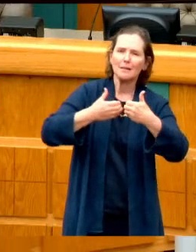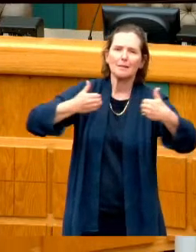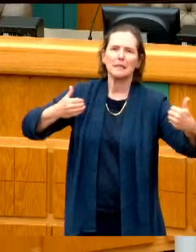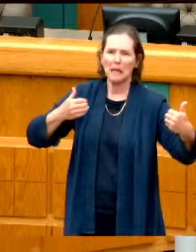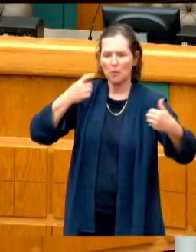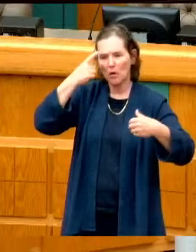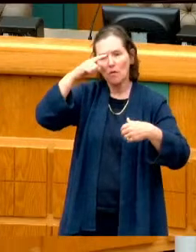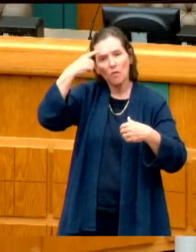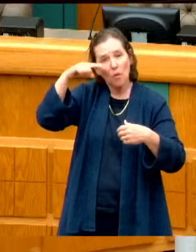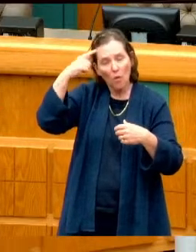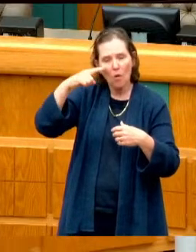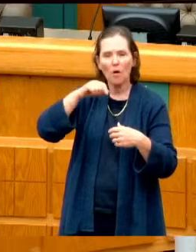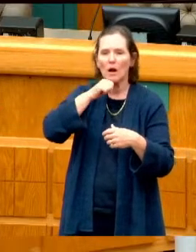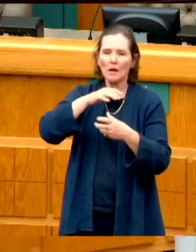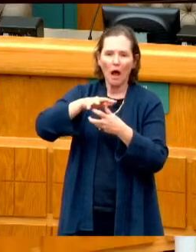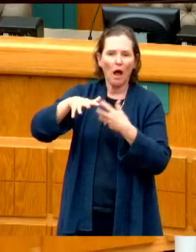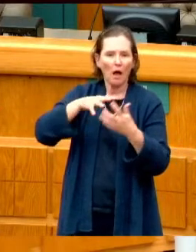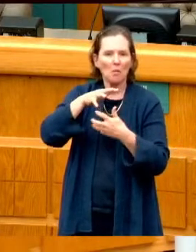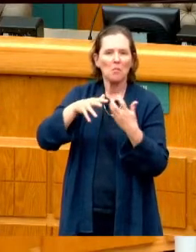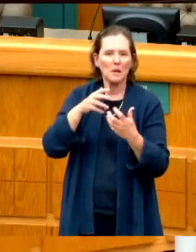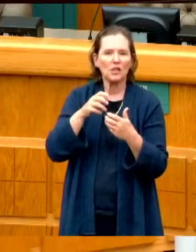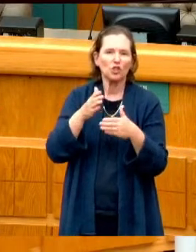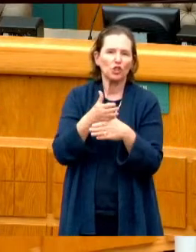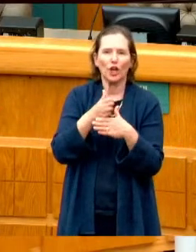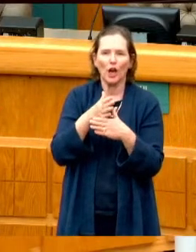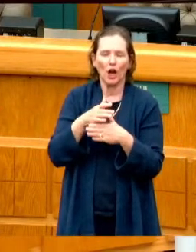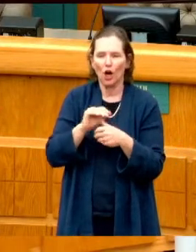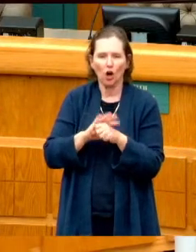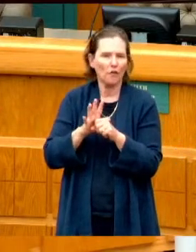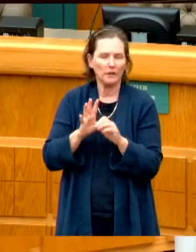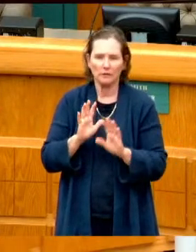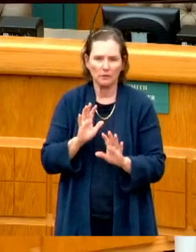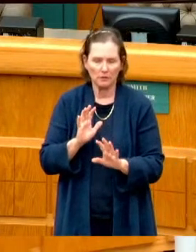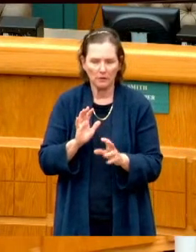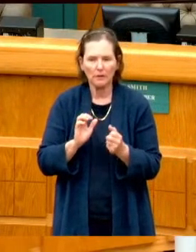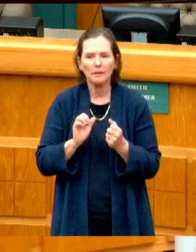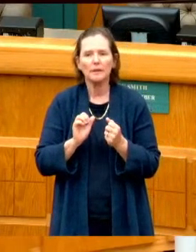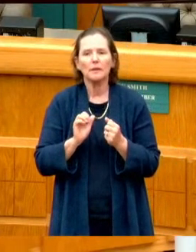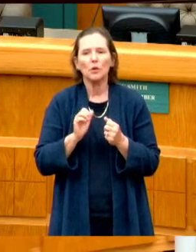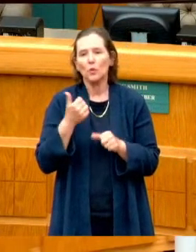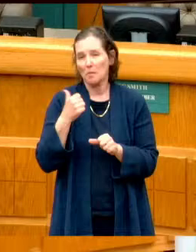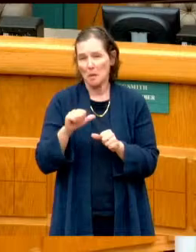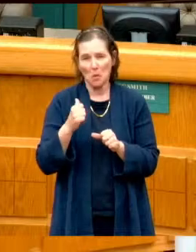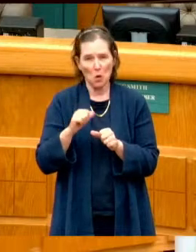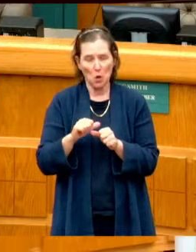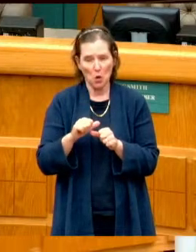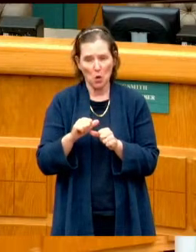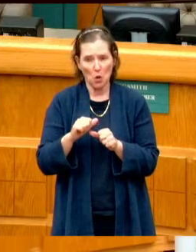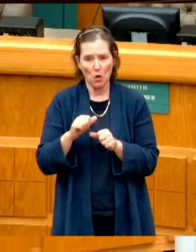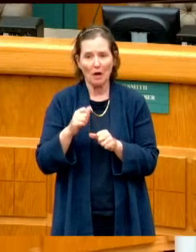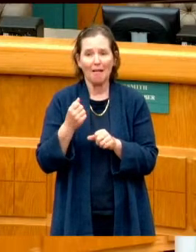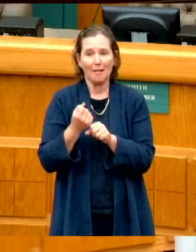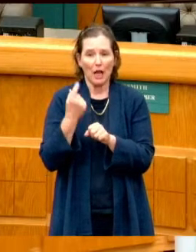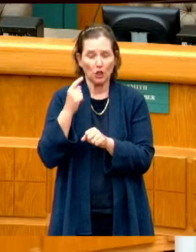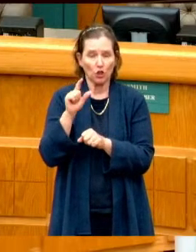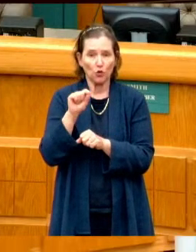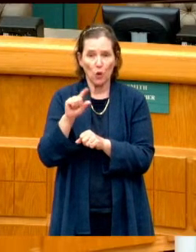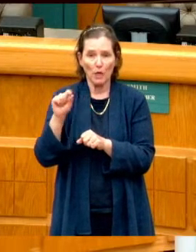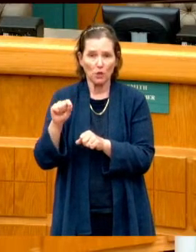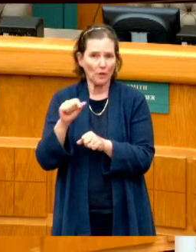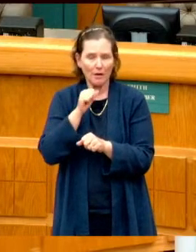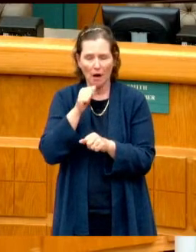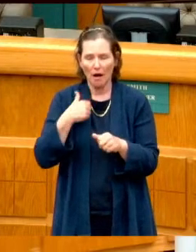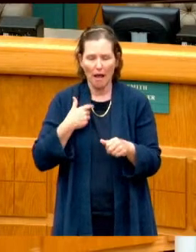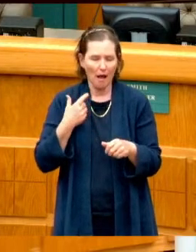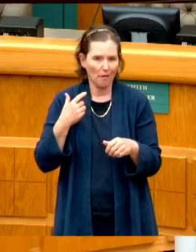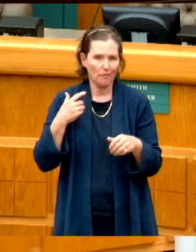I know that for many of us, Easter of 2020 was not the celebration that we'd anticipated. However, this year, the city's working to create a